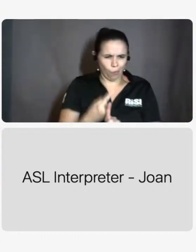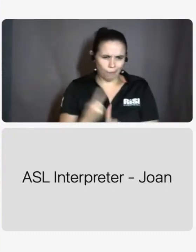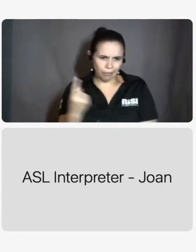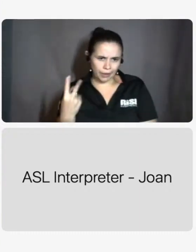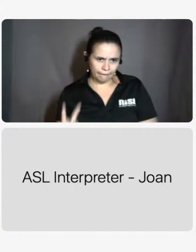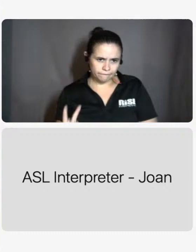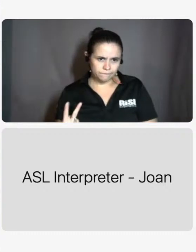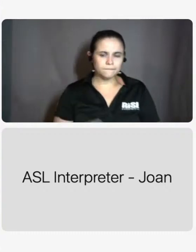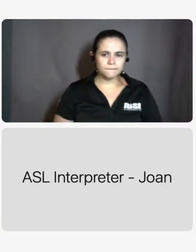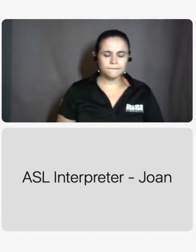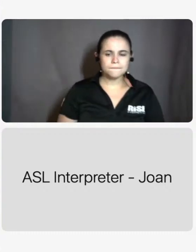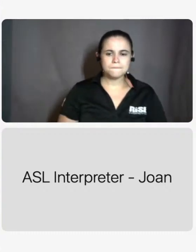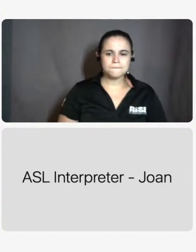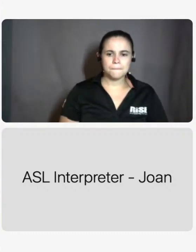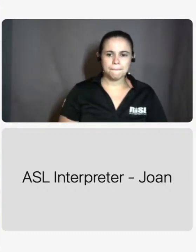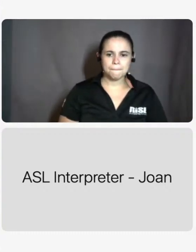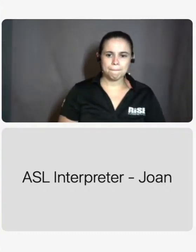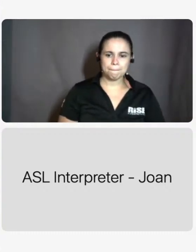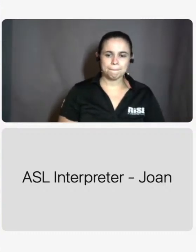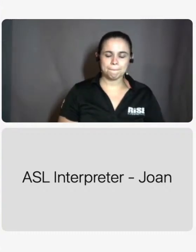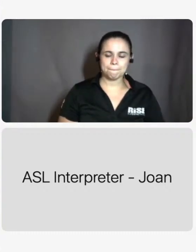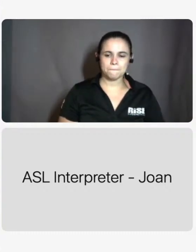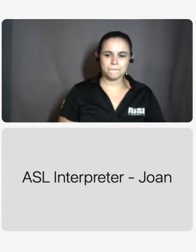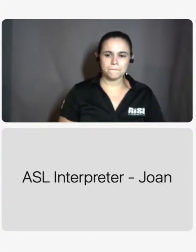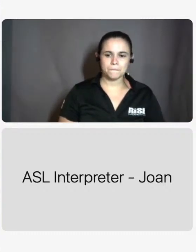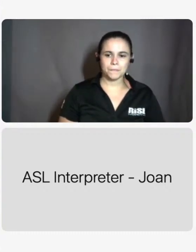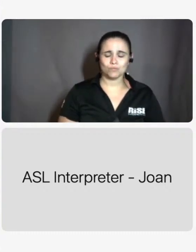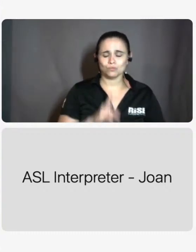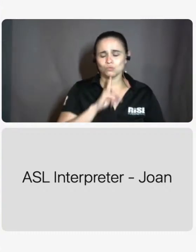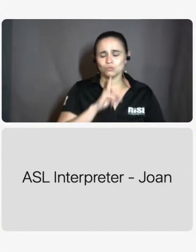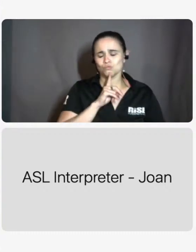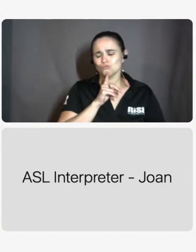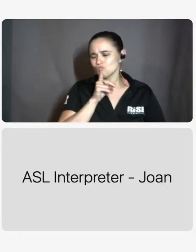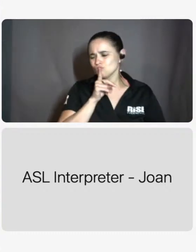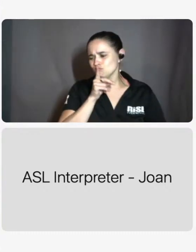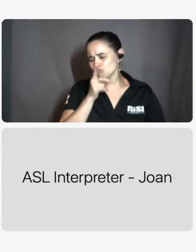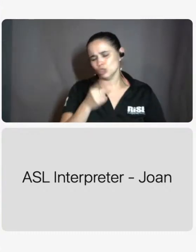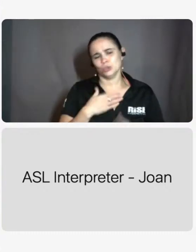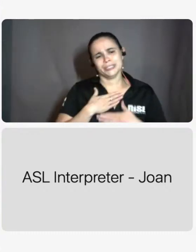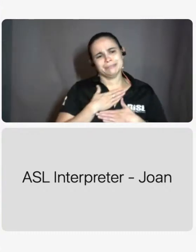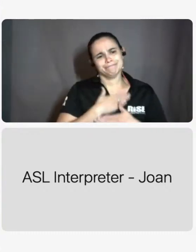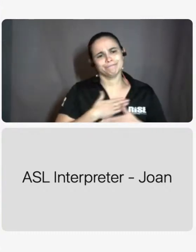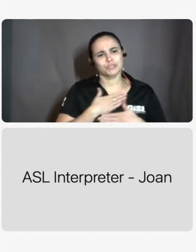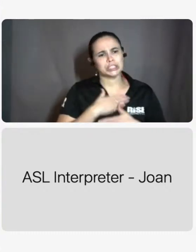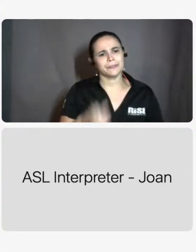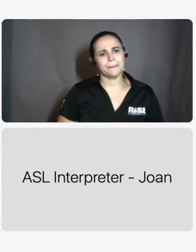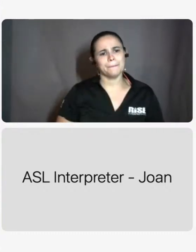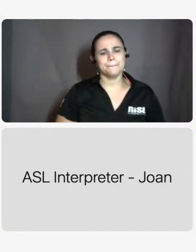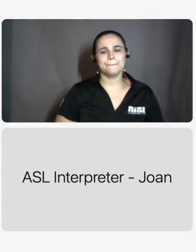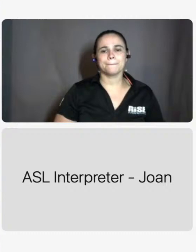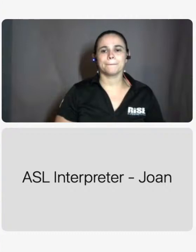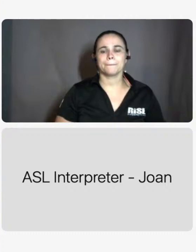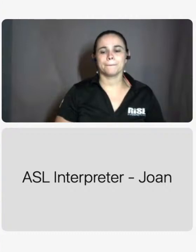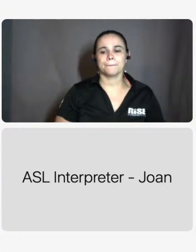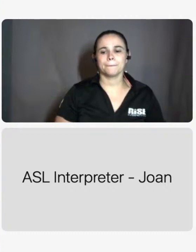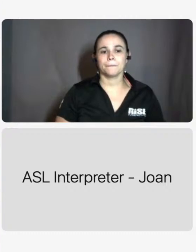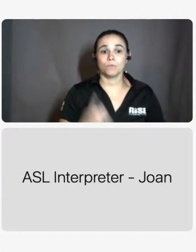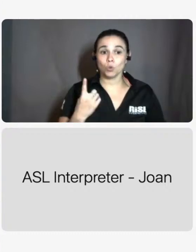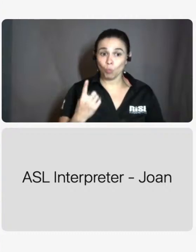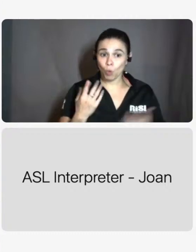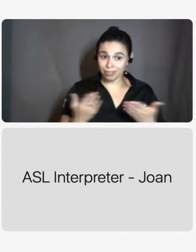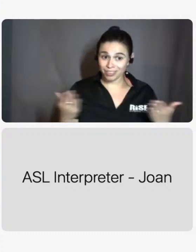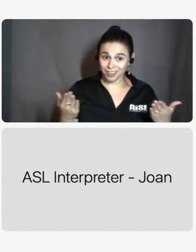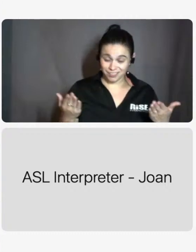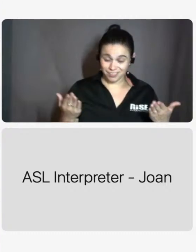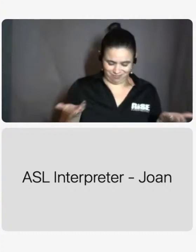I truly appreciate it because one of the things that we as board members do, we make the difficult decisions,